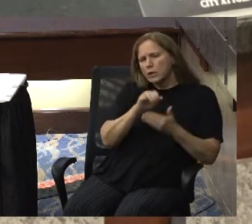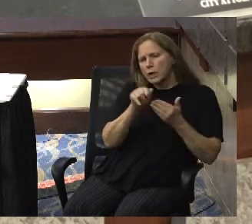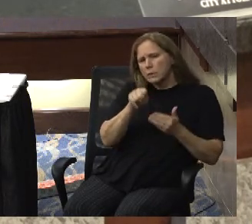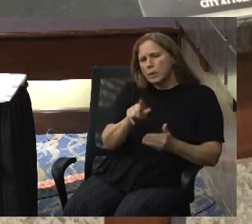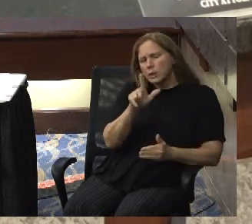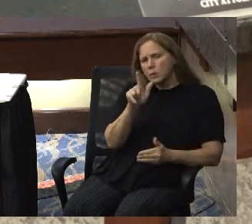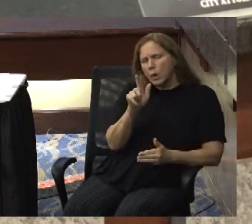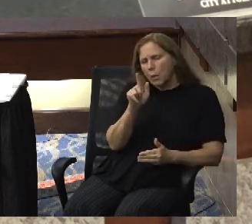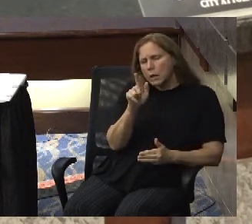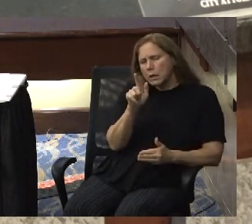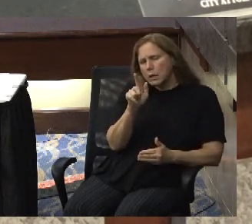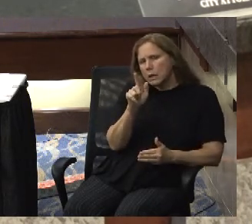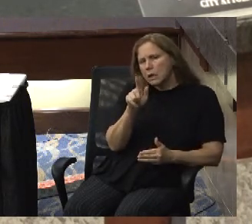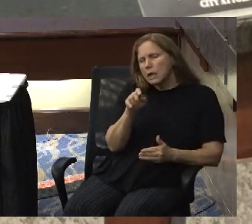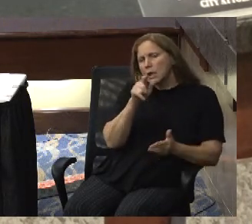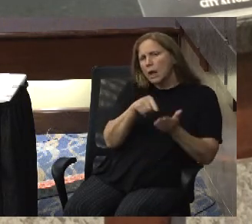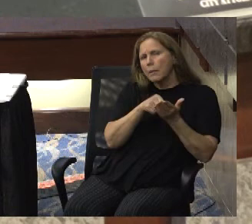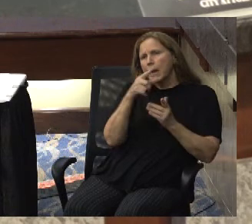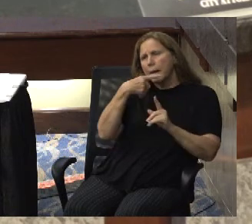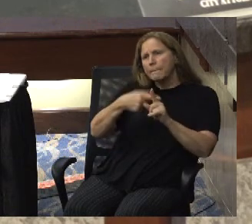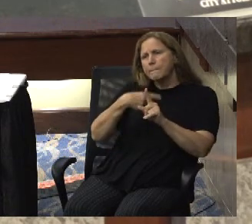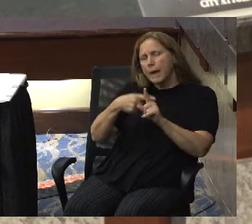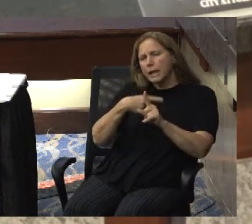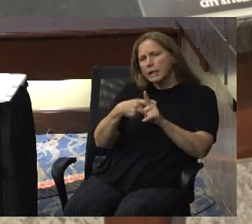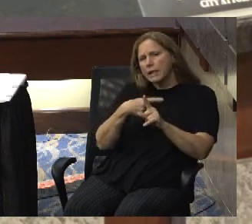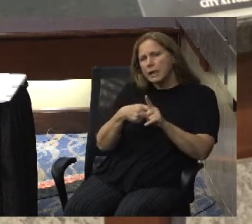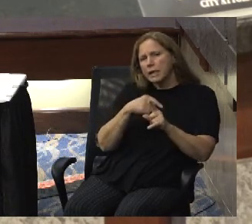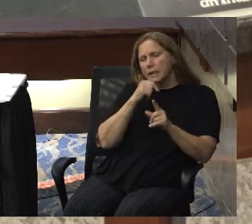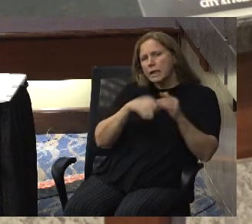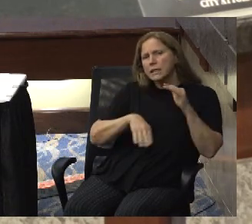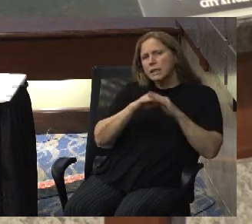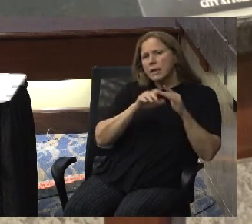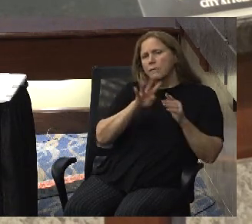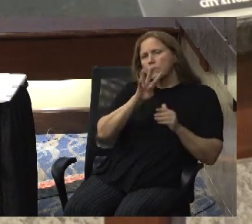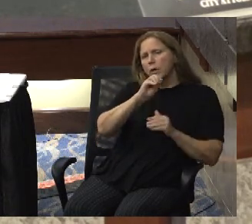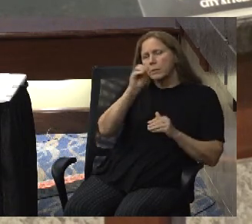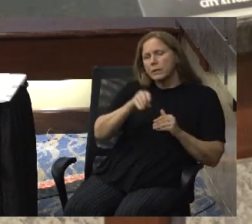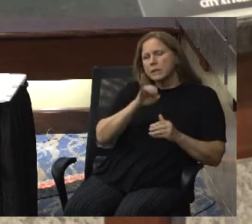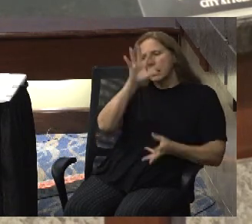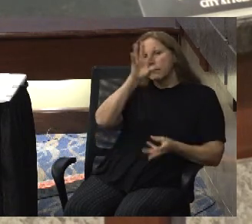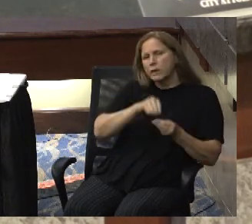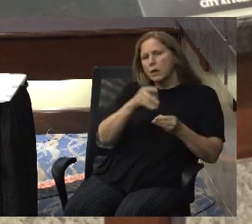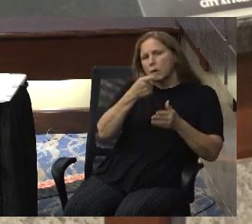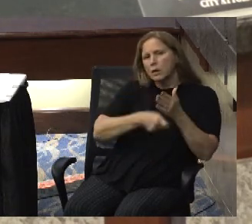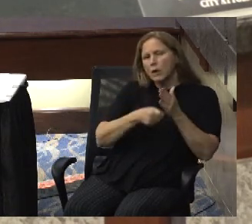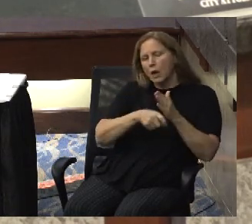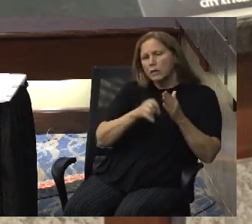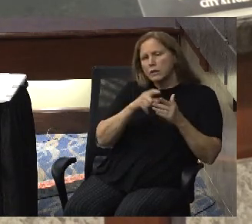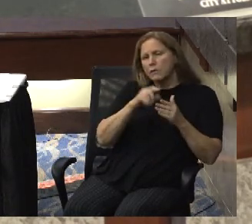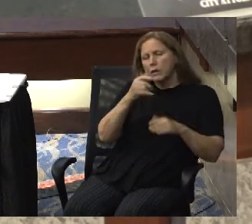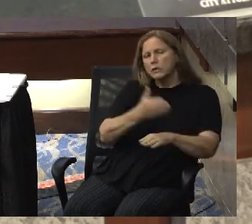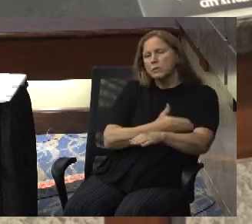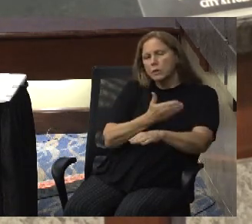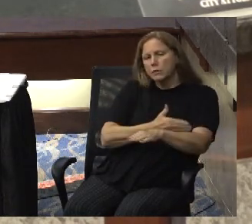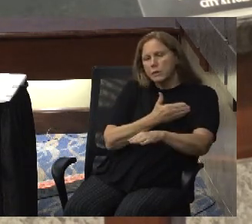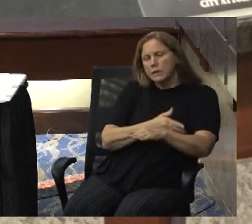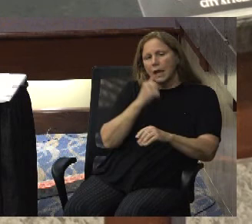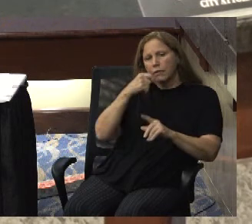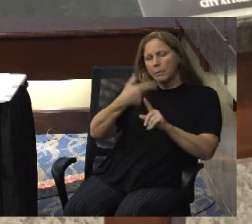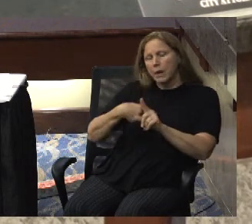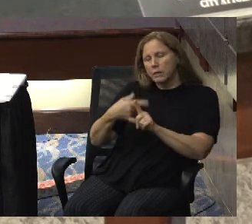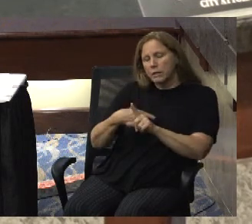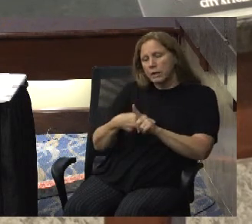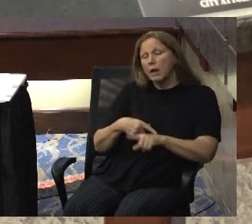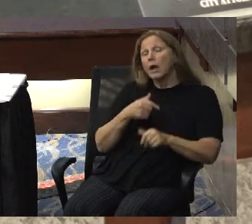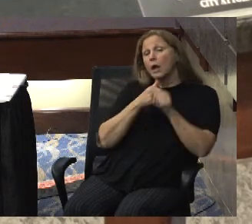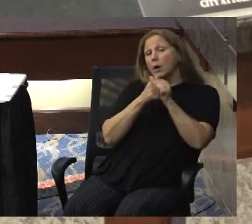$1,556,132.21, to be paid monthly at an amount not to exceed 40% of this total cost of oversizing of improvements per month, in